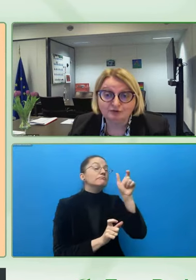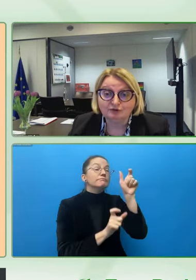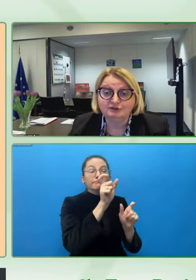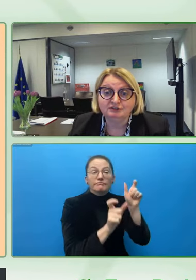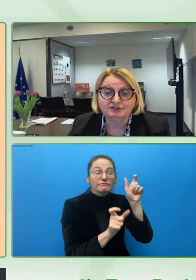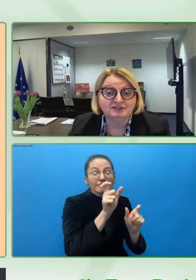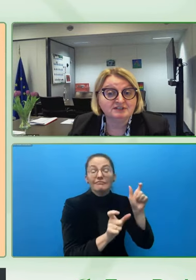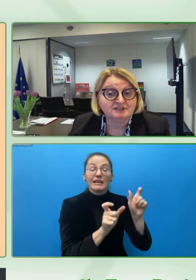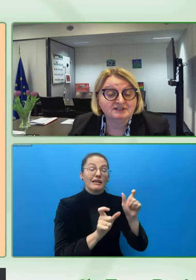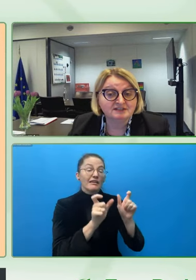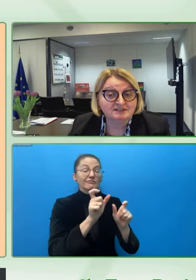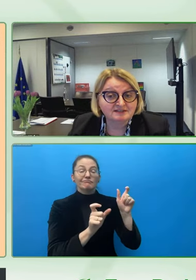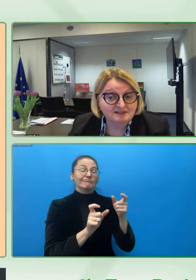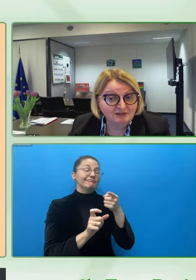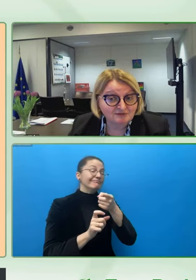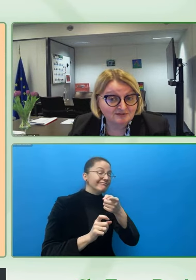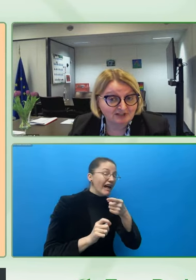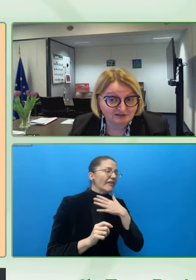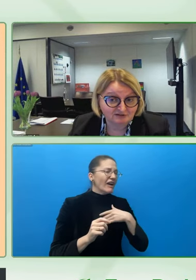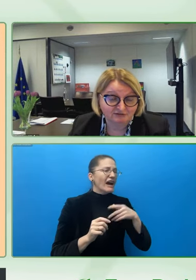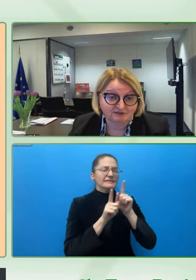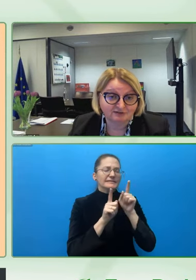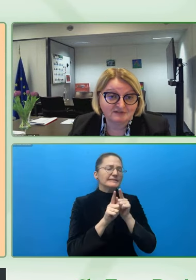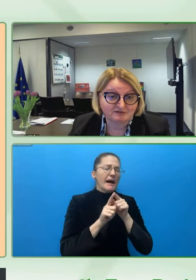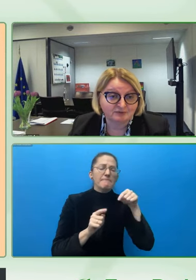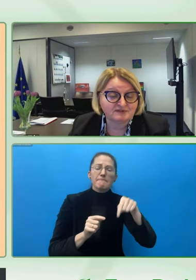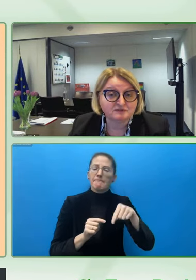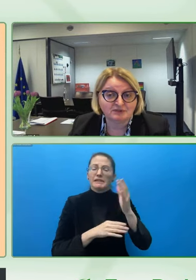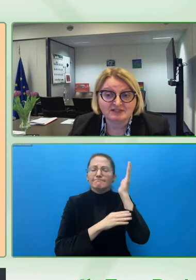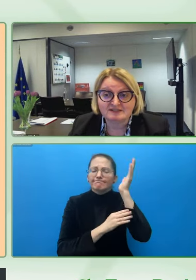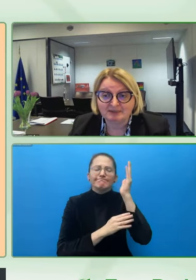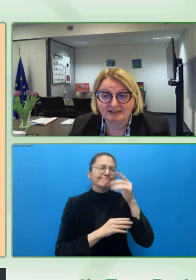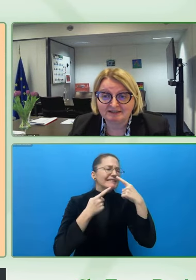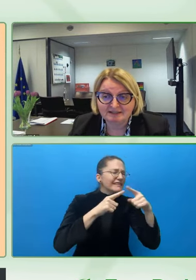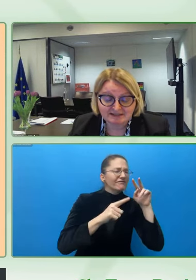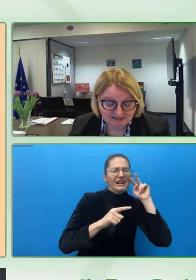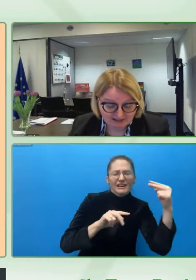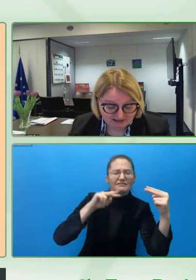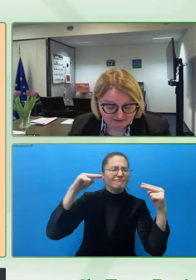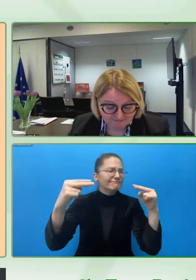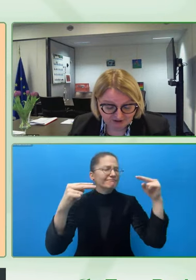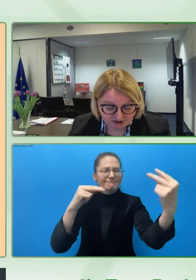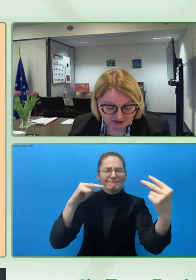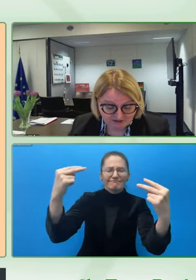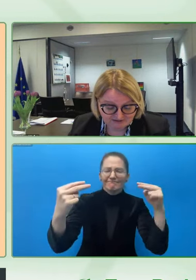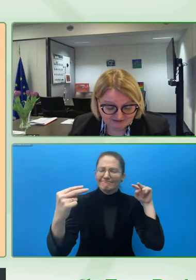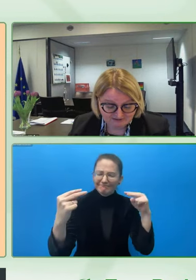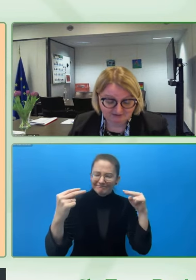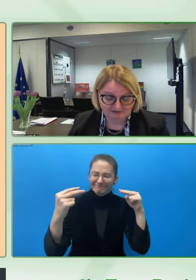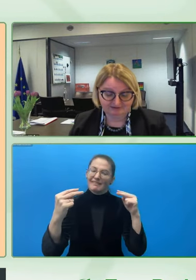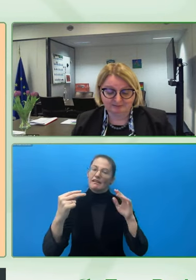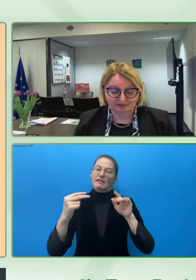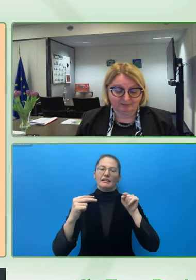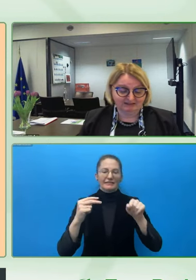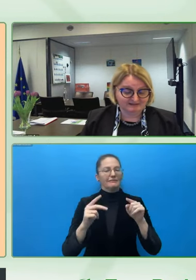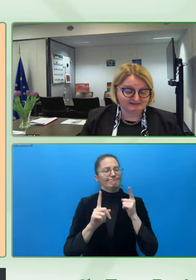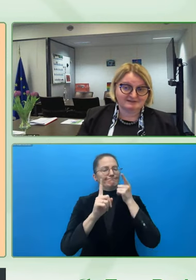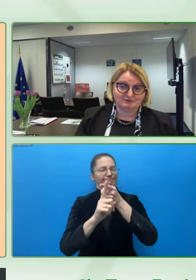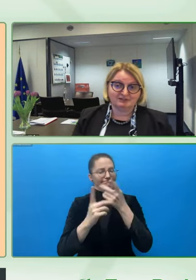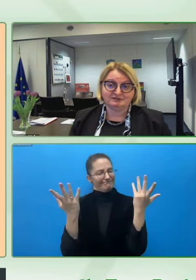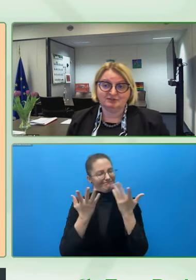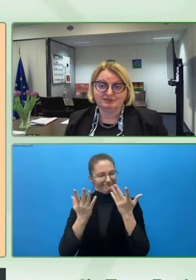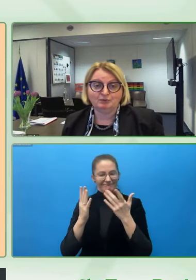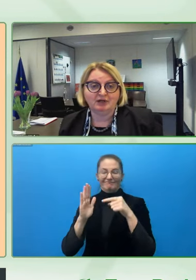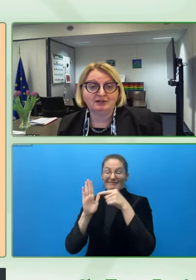So, the EU strategy for the rights of persons with disabilities, which is implemented